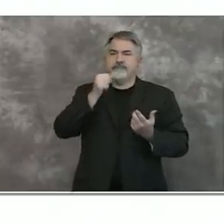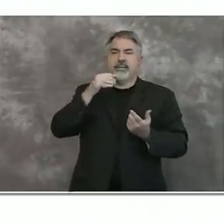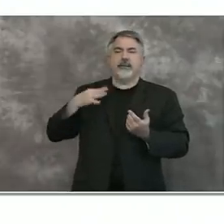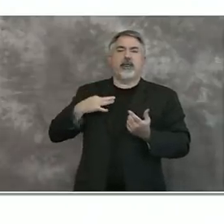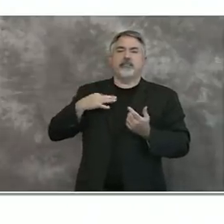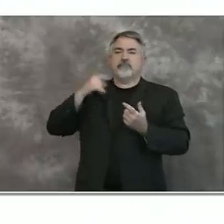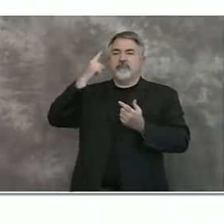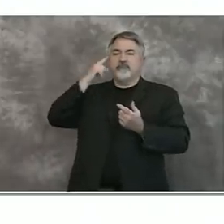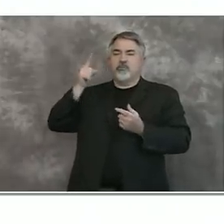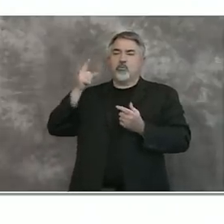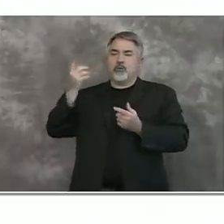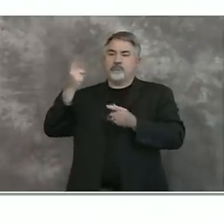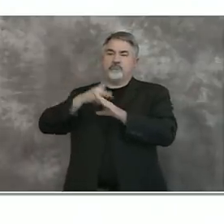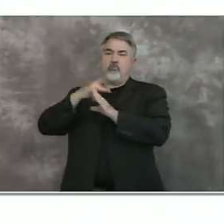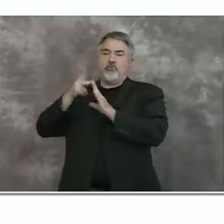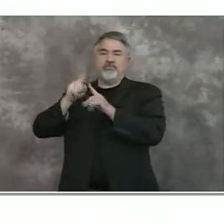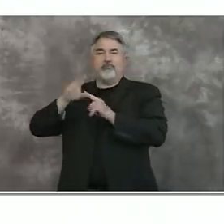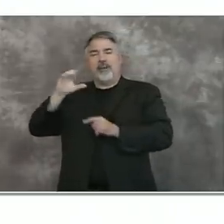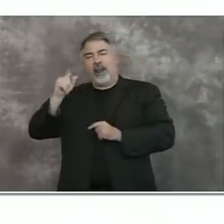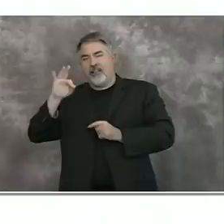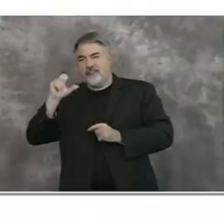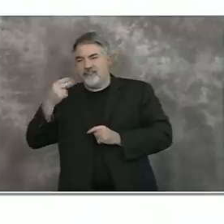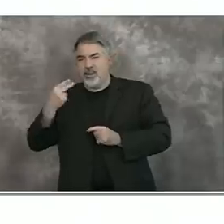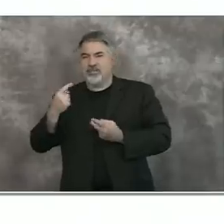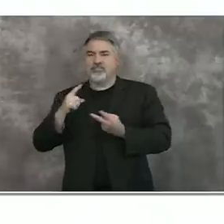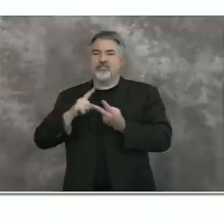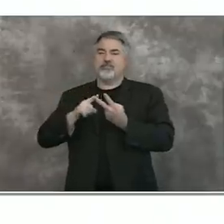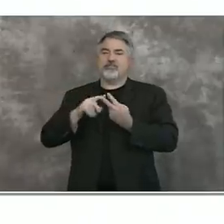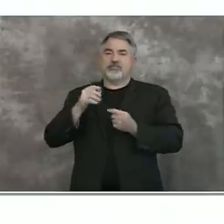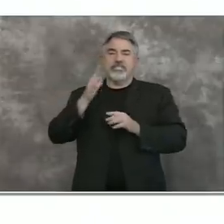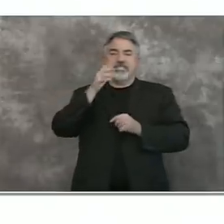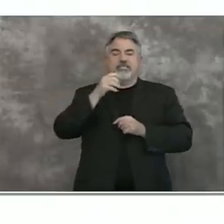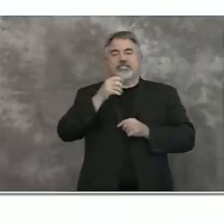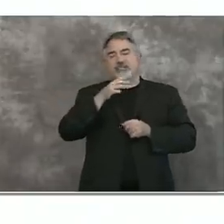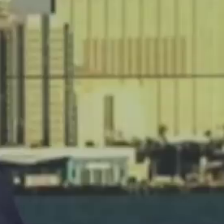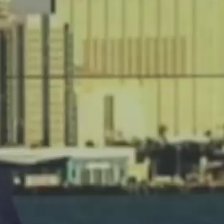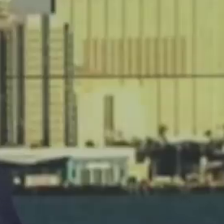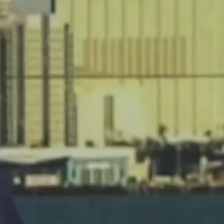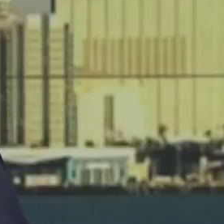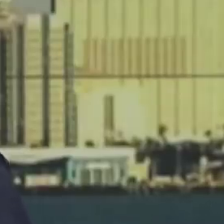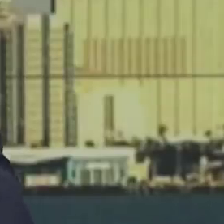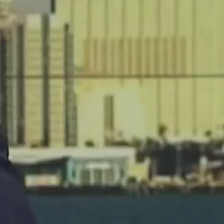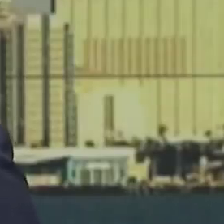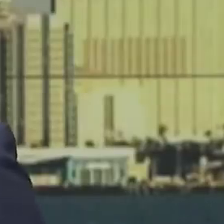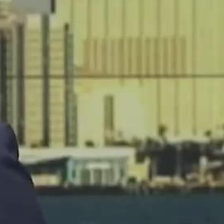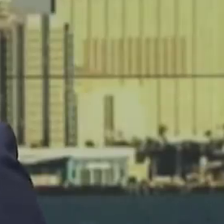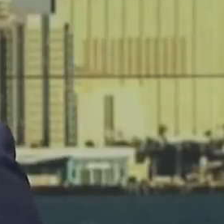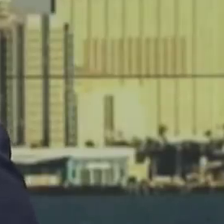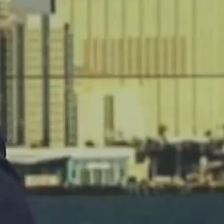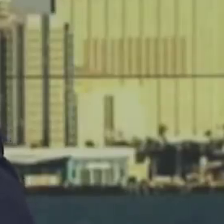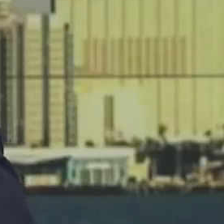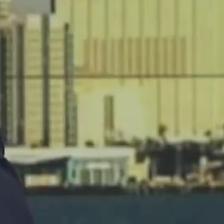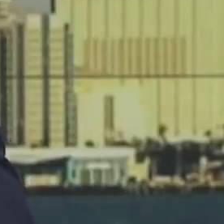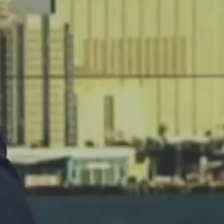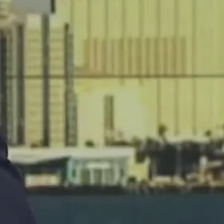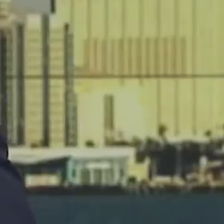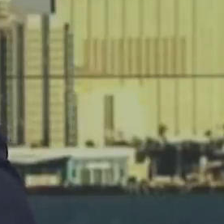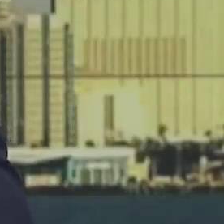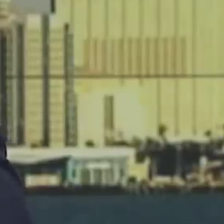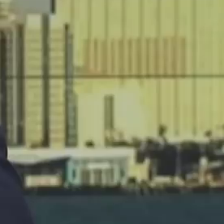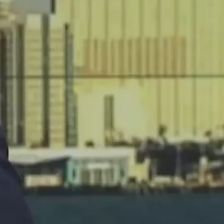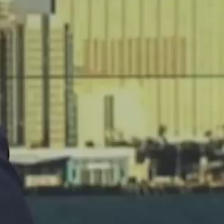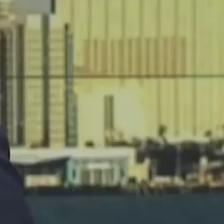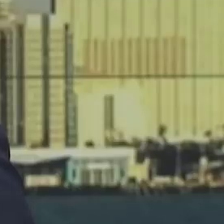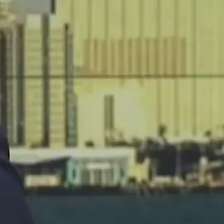state's initiative to get seniors healthy food and get restaurant employees back to work. This comes as little surprise. San